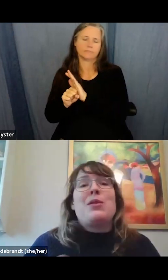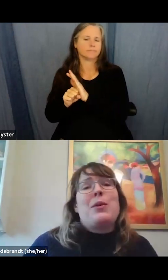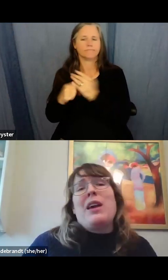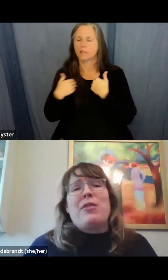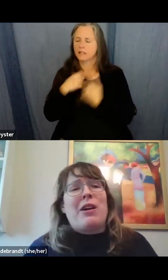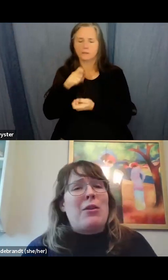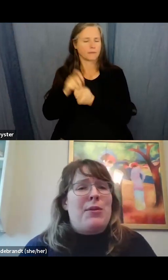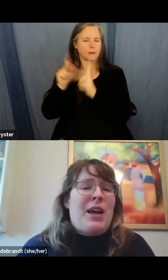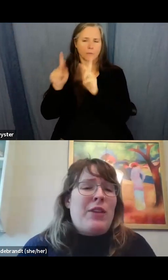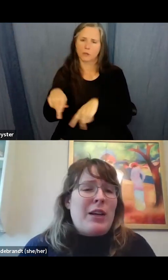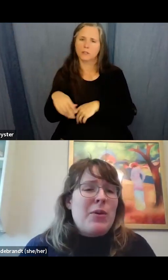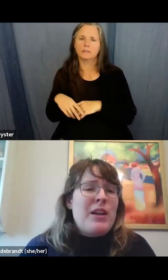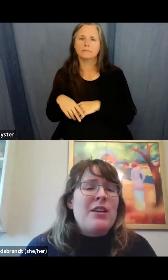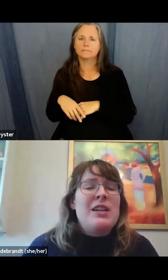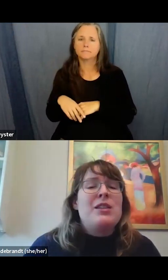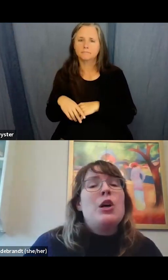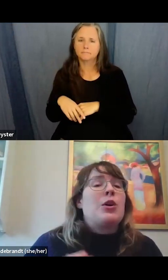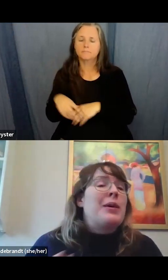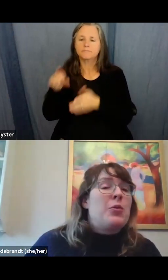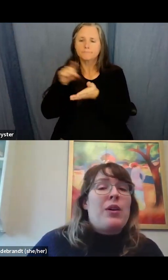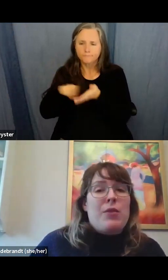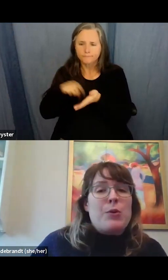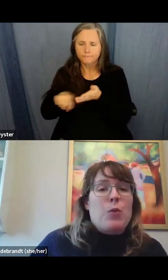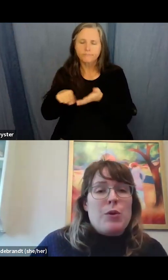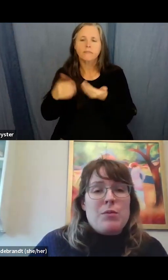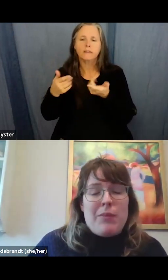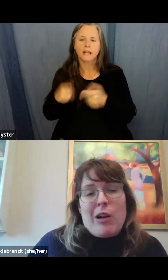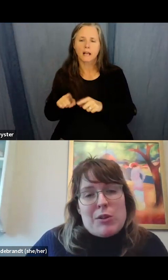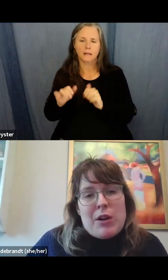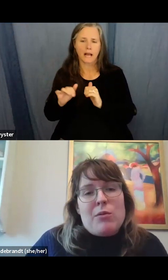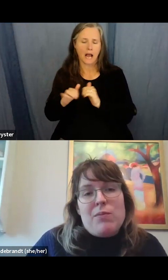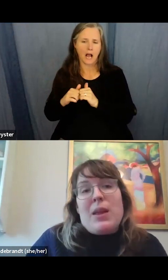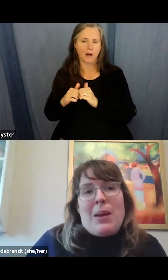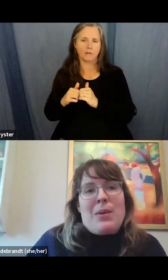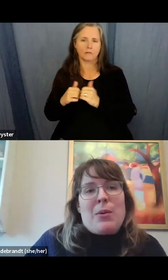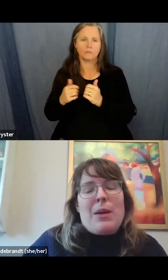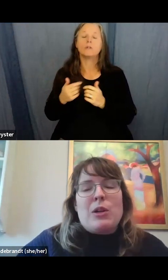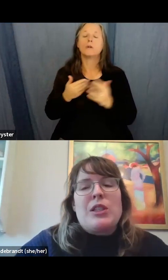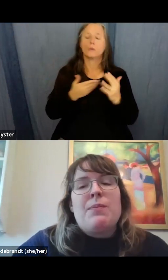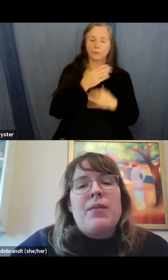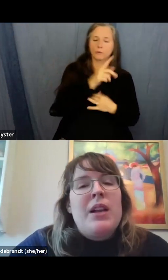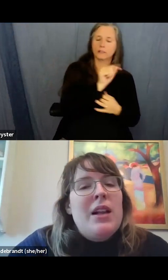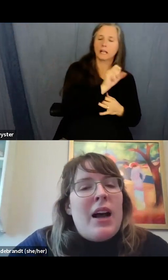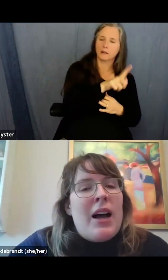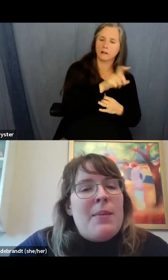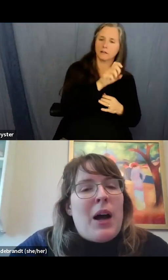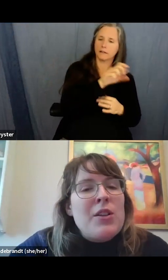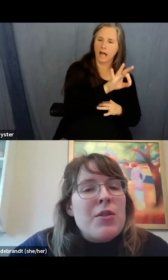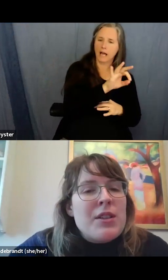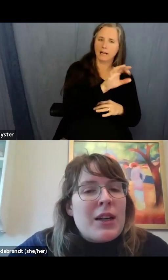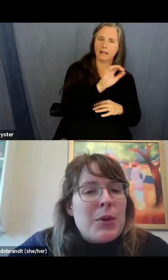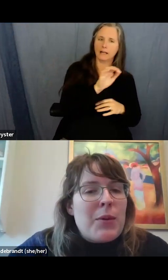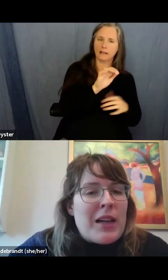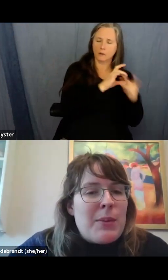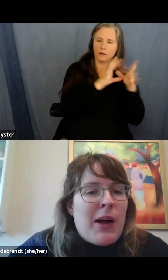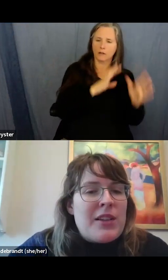so sometimes if you can't figure out who the Title IX coordinator is, going to one of those roles might be the right person. Under